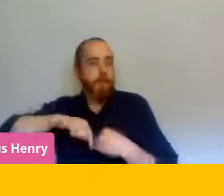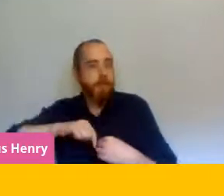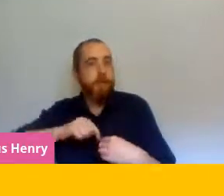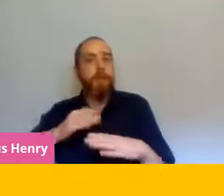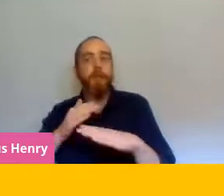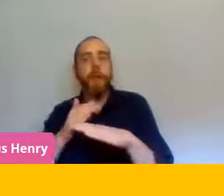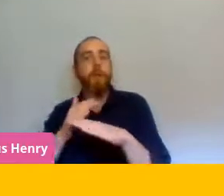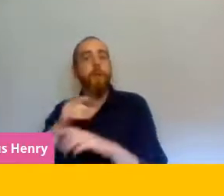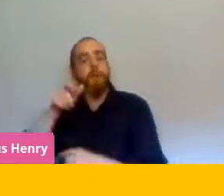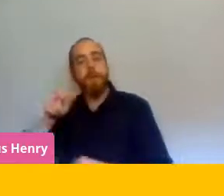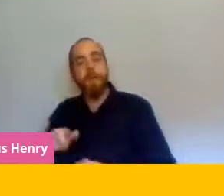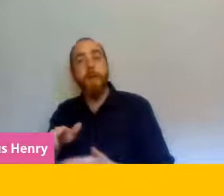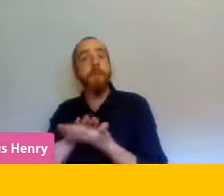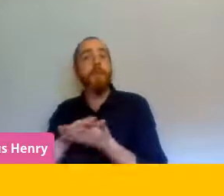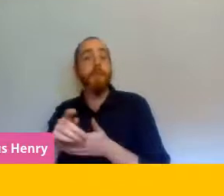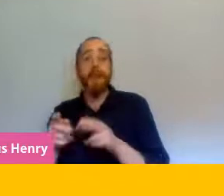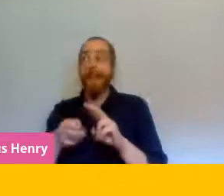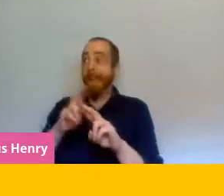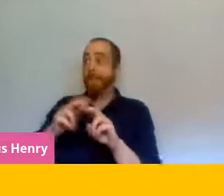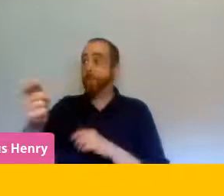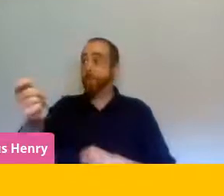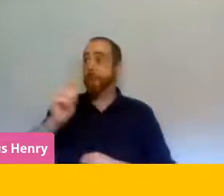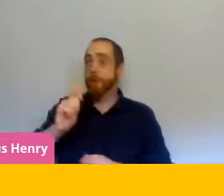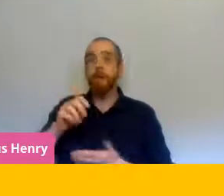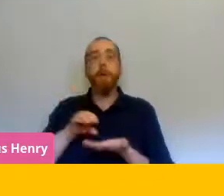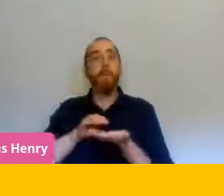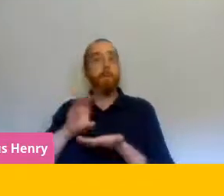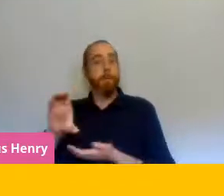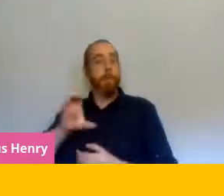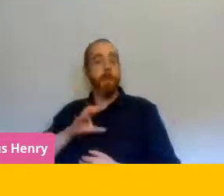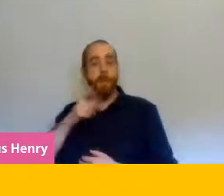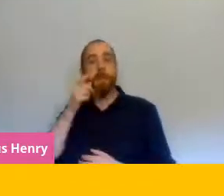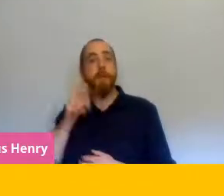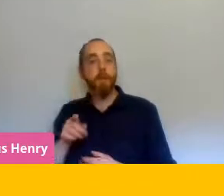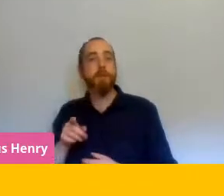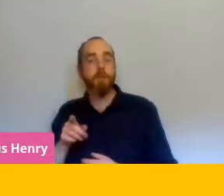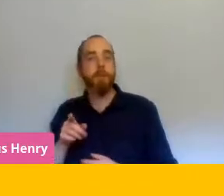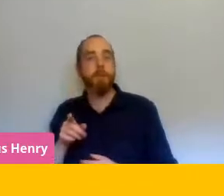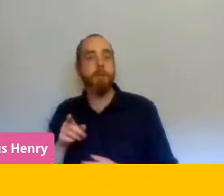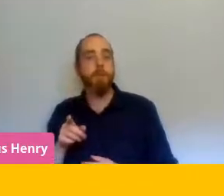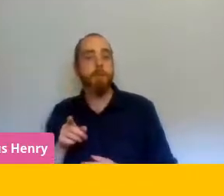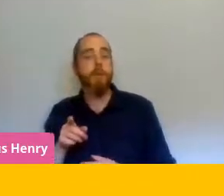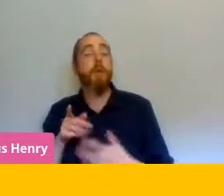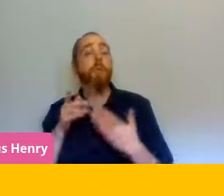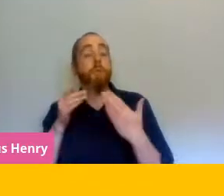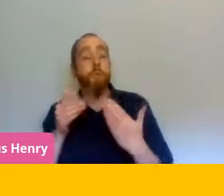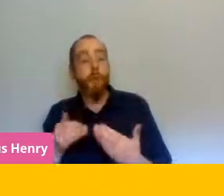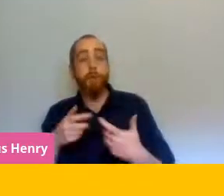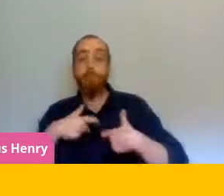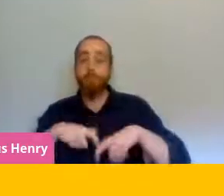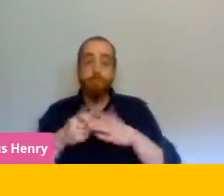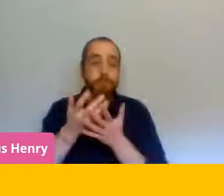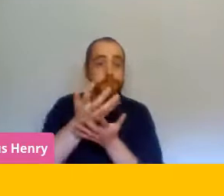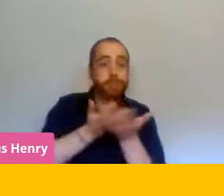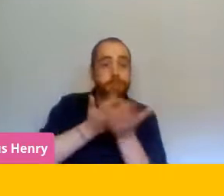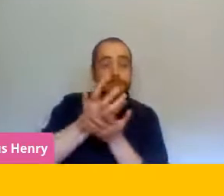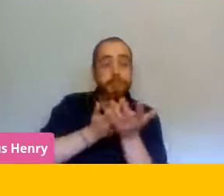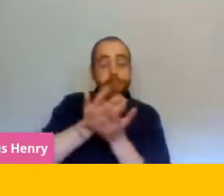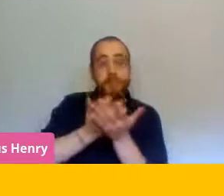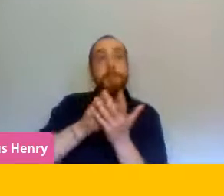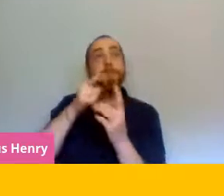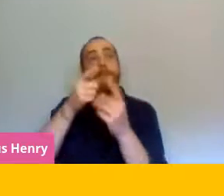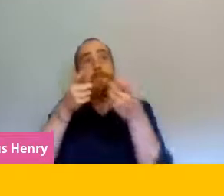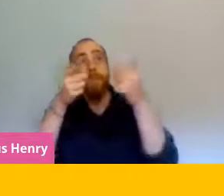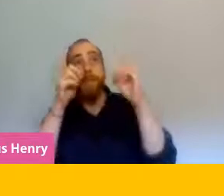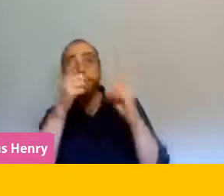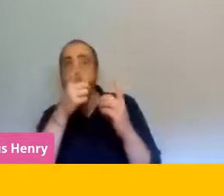entitled to redundancy pay. So one of the major arguments that we're working on in our negotiations with management is making that argument of, well, actually,